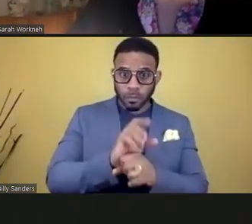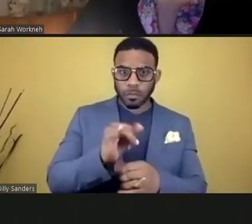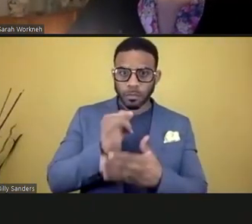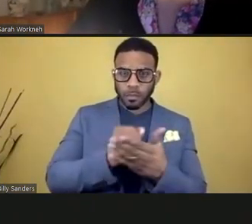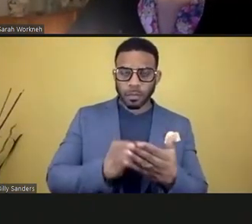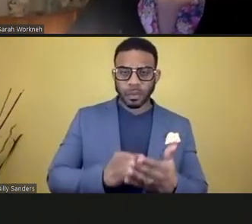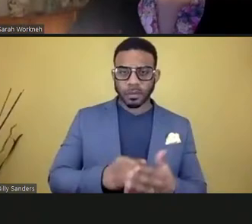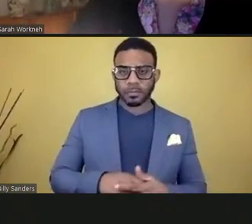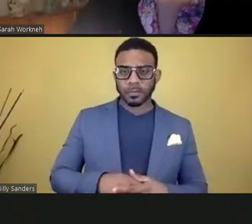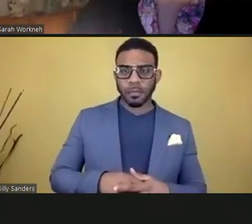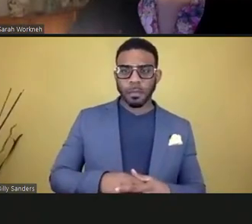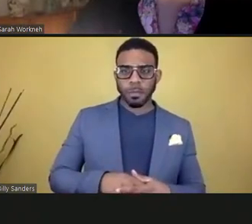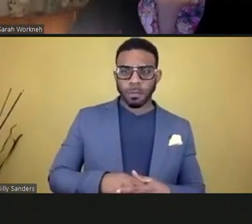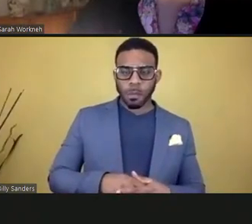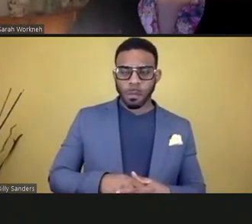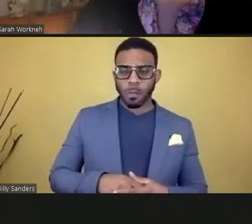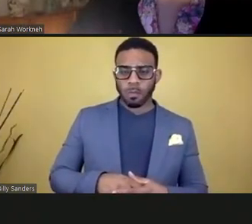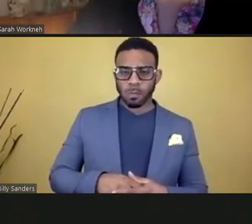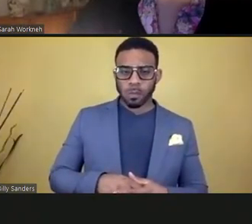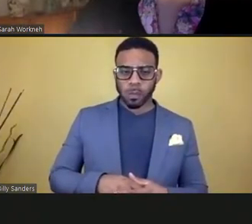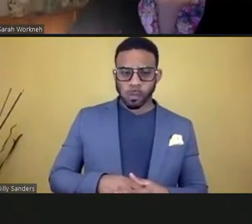artist,